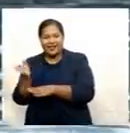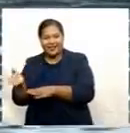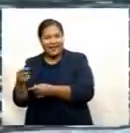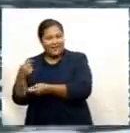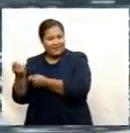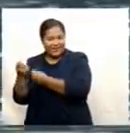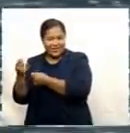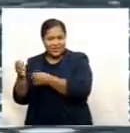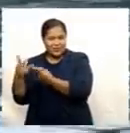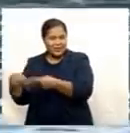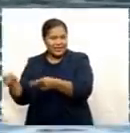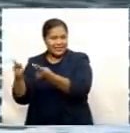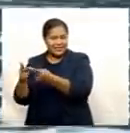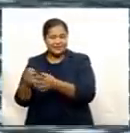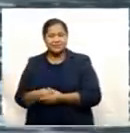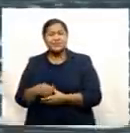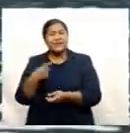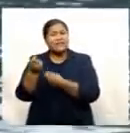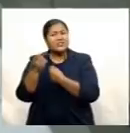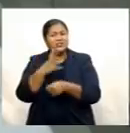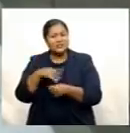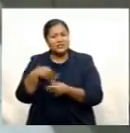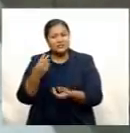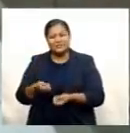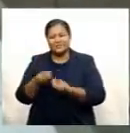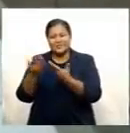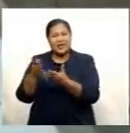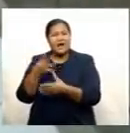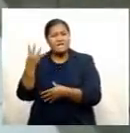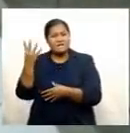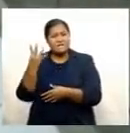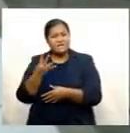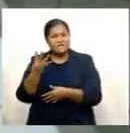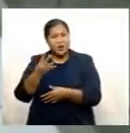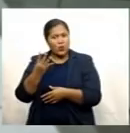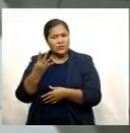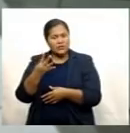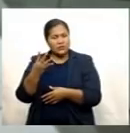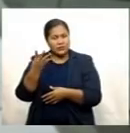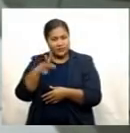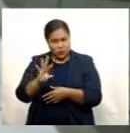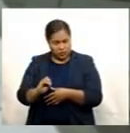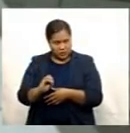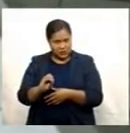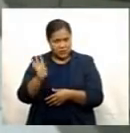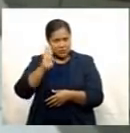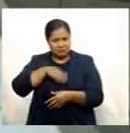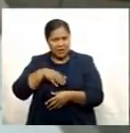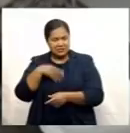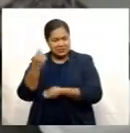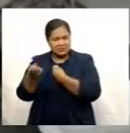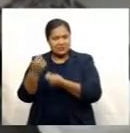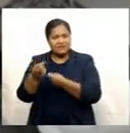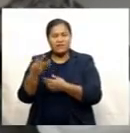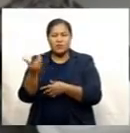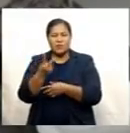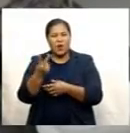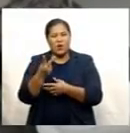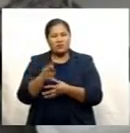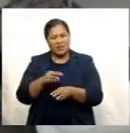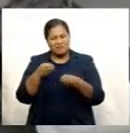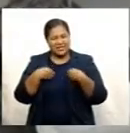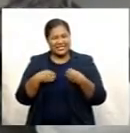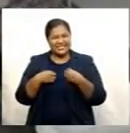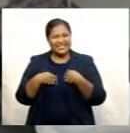fishers. The Fisheries Ministry has issued over 40 COVID fishing passes for both subsistence and commercial purposes to ensure